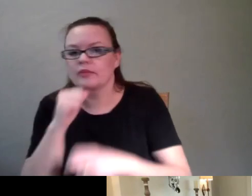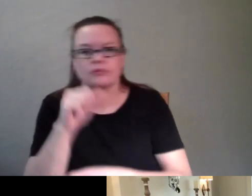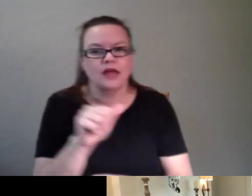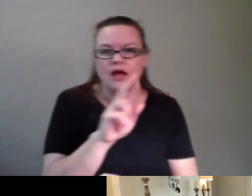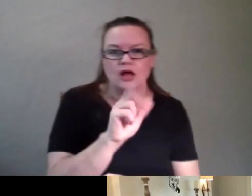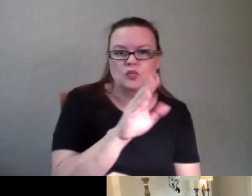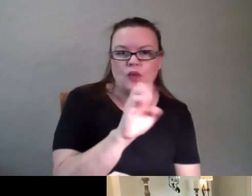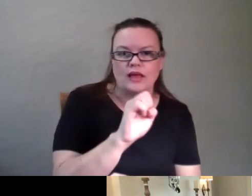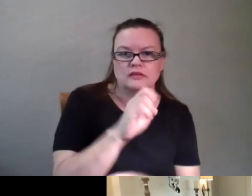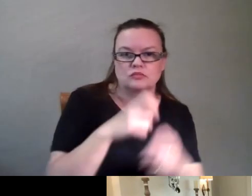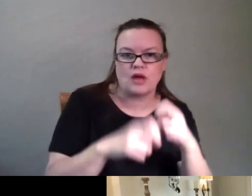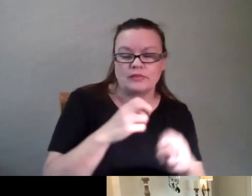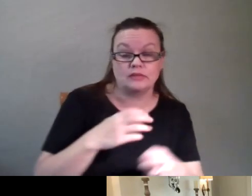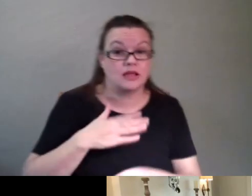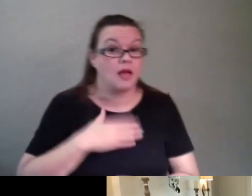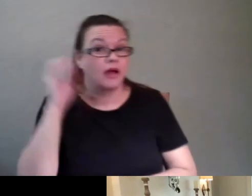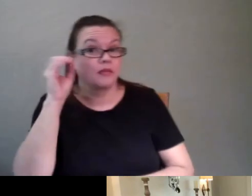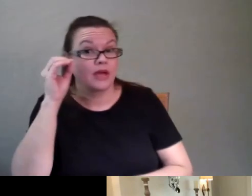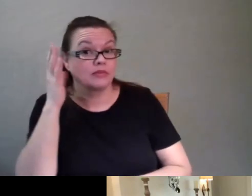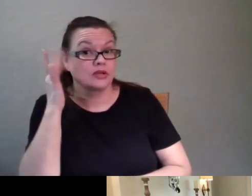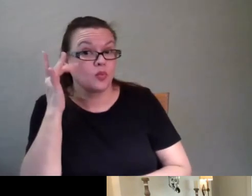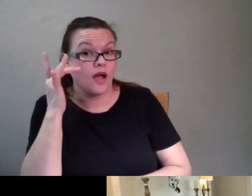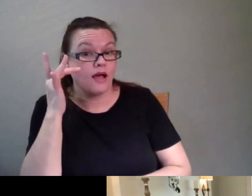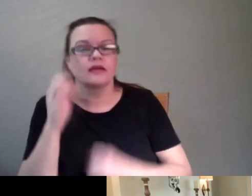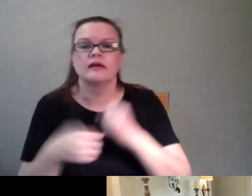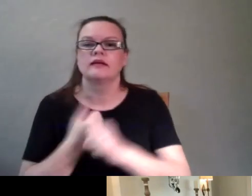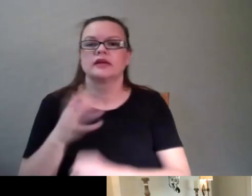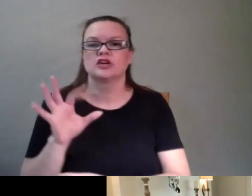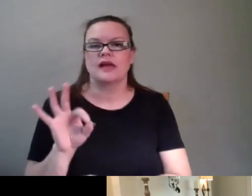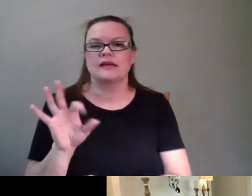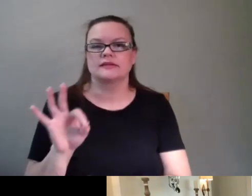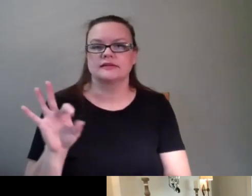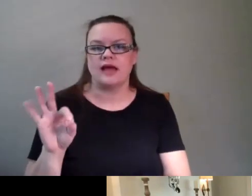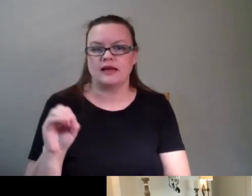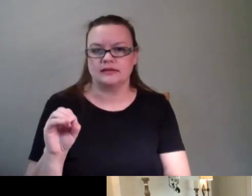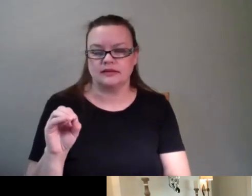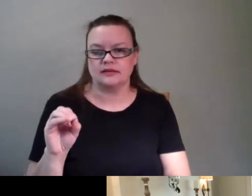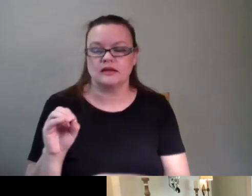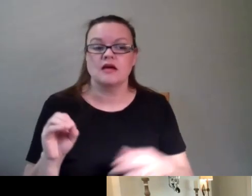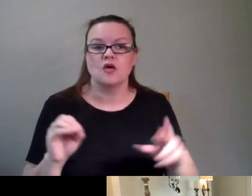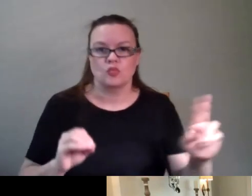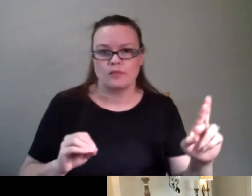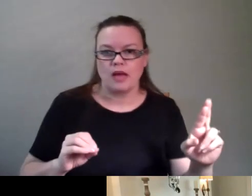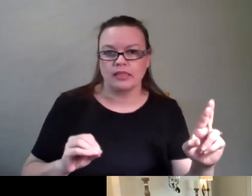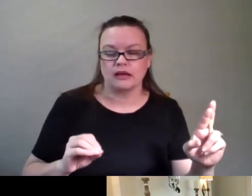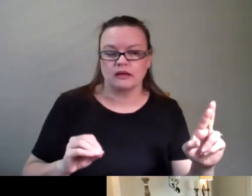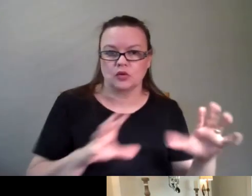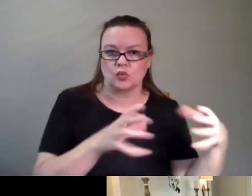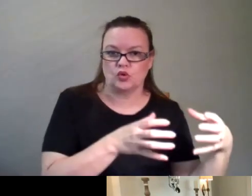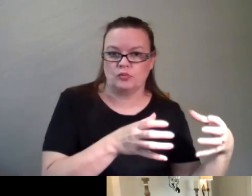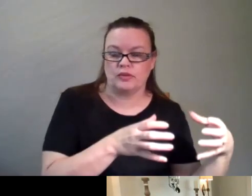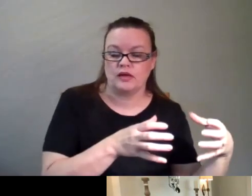in 1990, we started reaching out as Republicans to the African-American community,